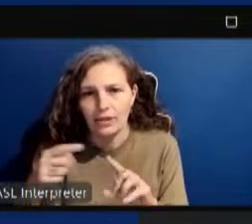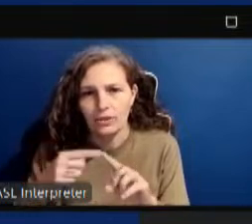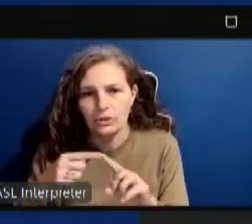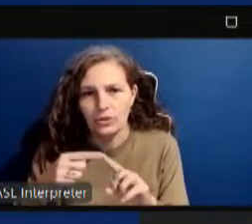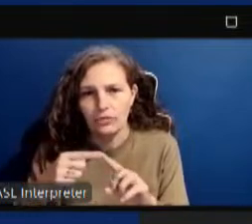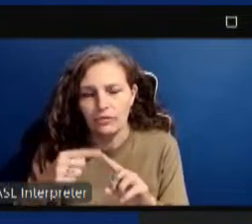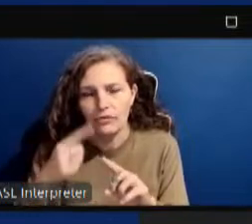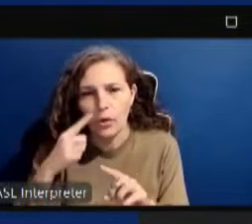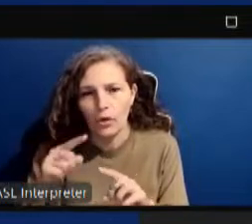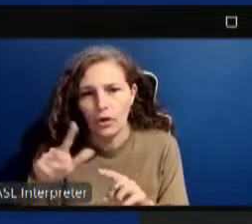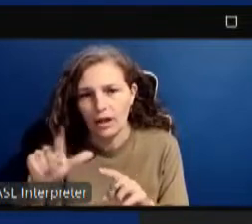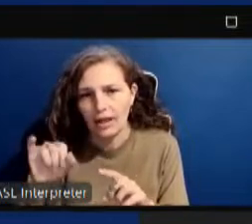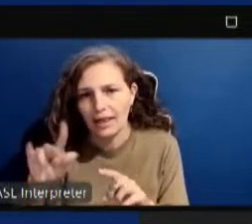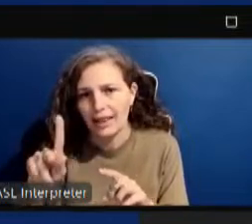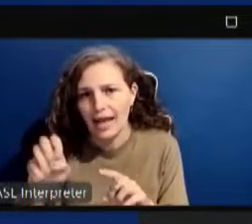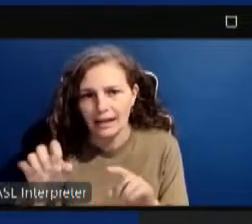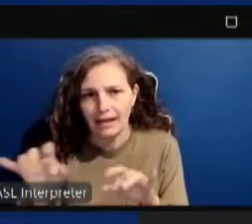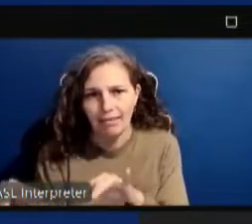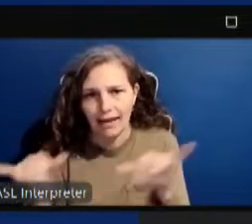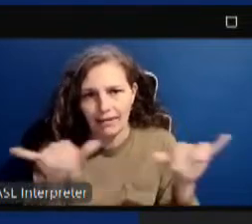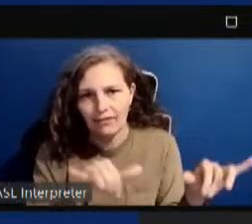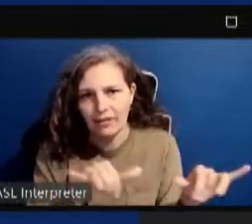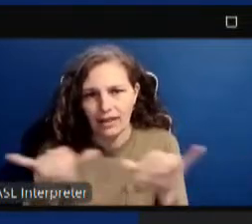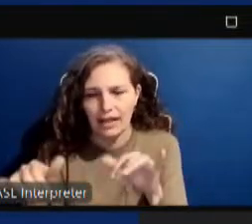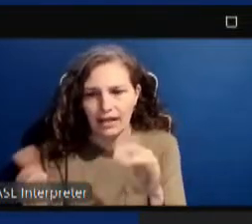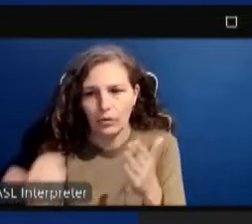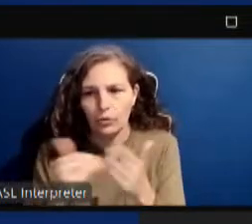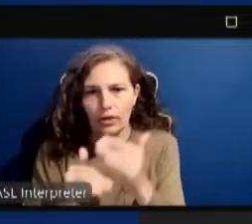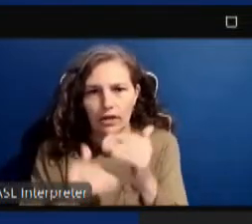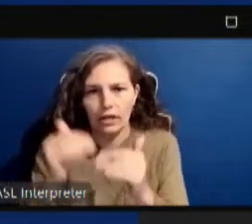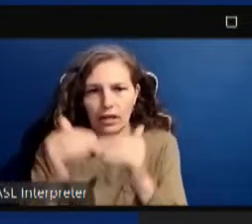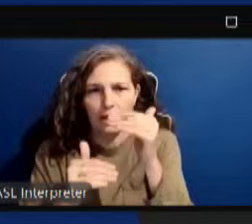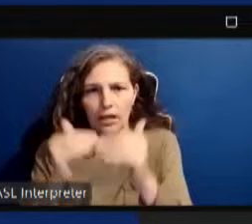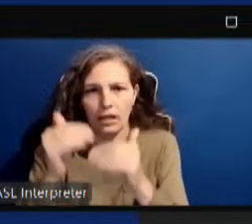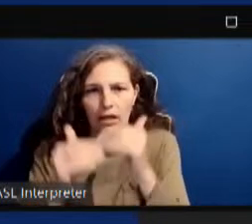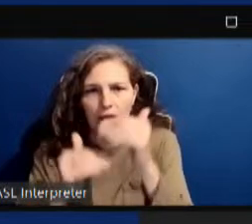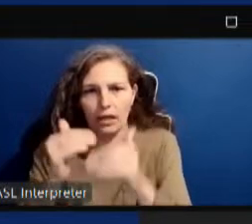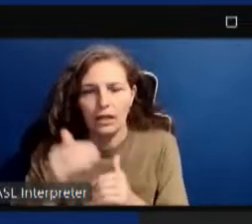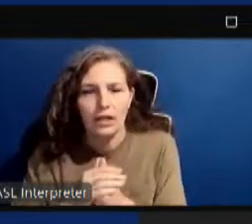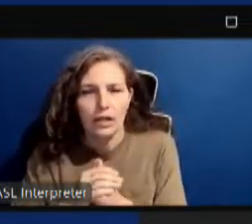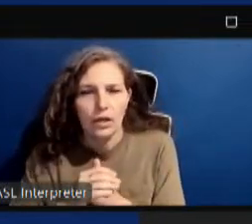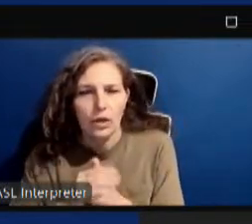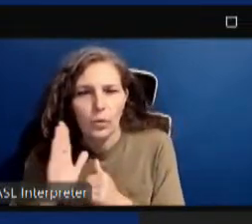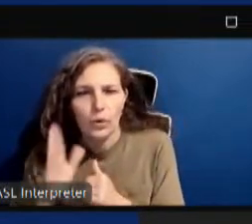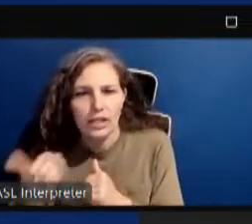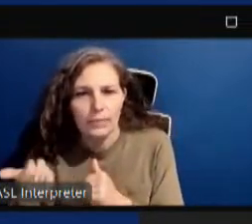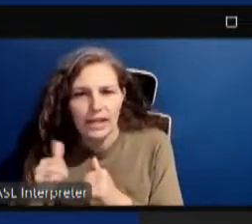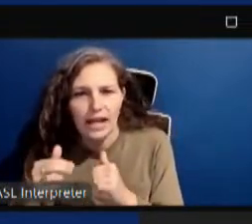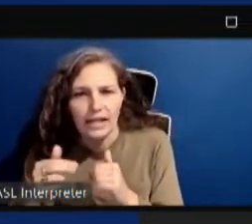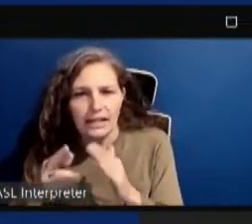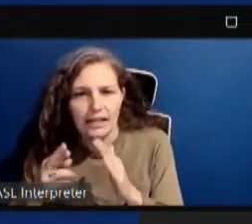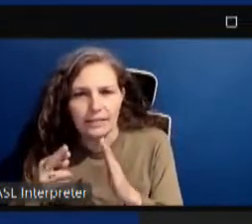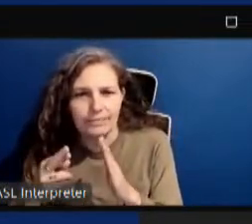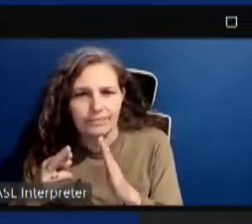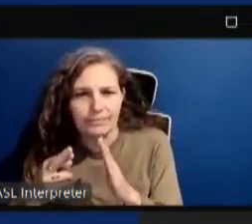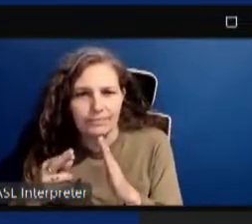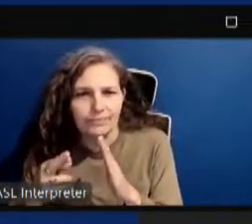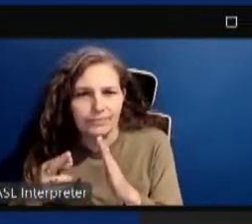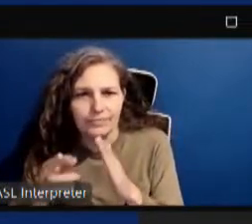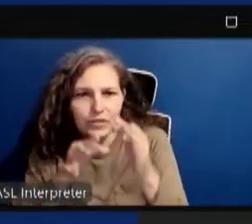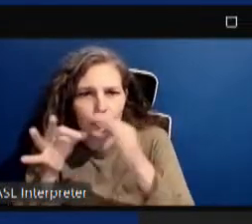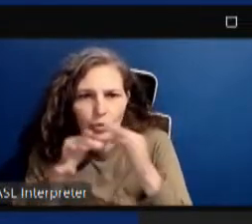Are there going to be any directives to allow those non-conforming sewage treatment systems to remain in